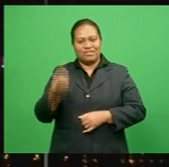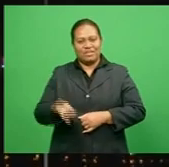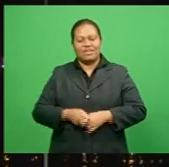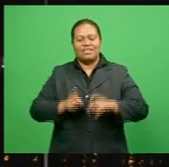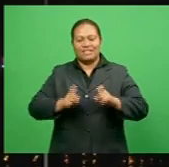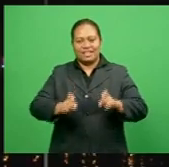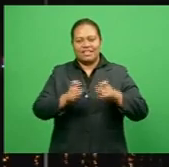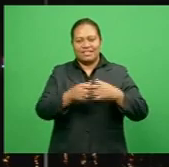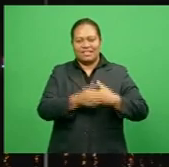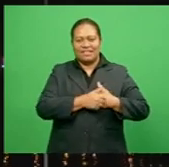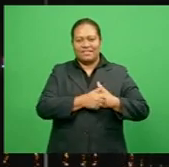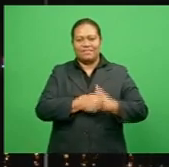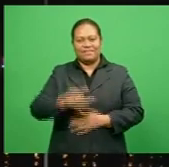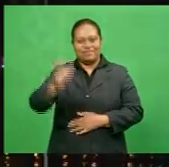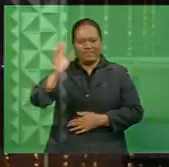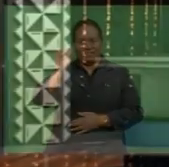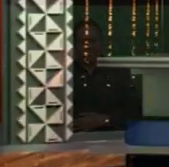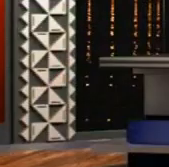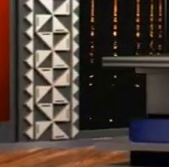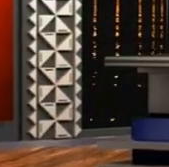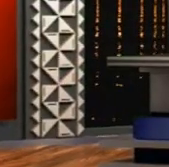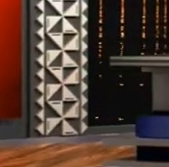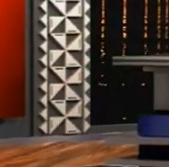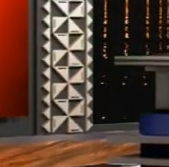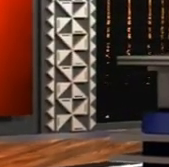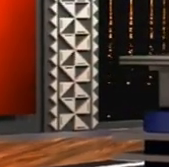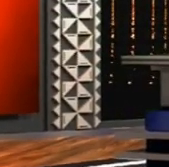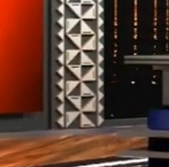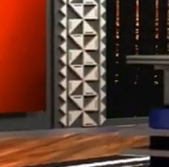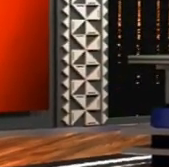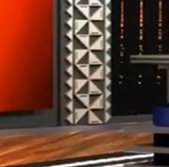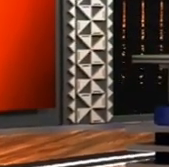and I, stay safe. Bye for now.